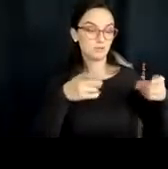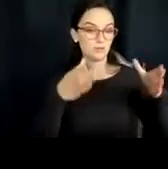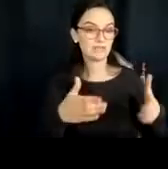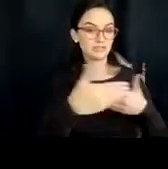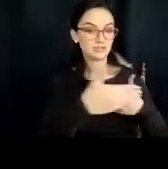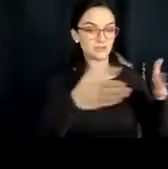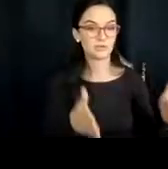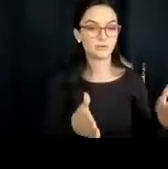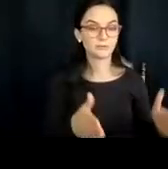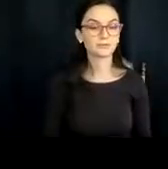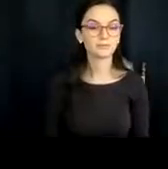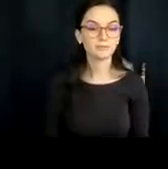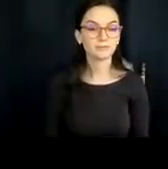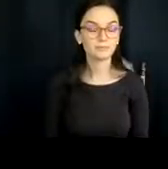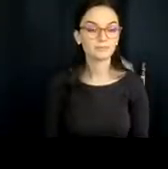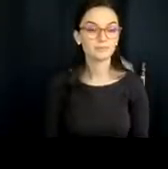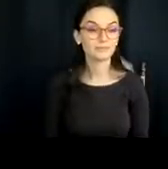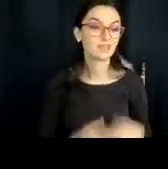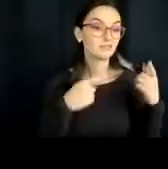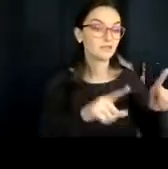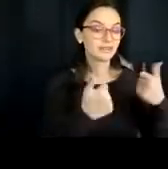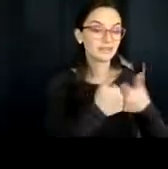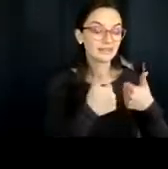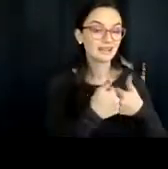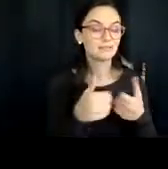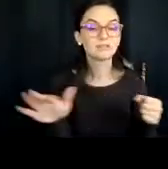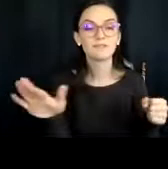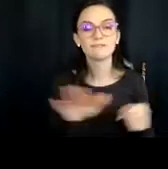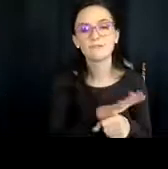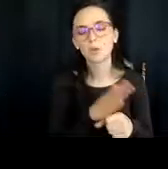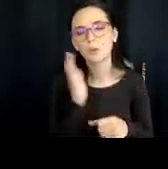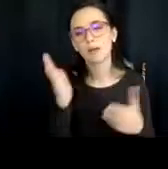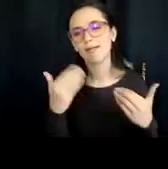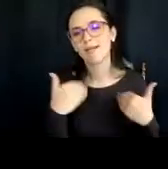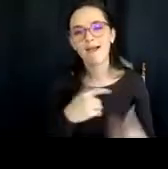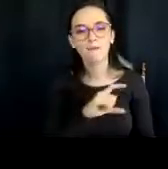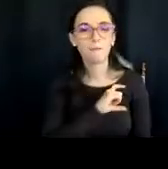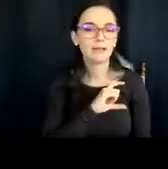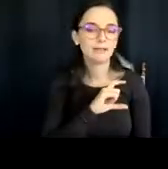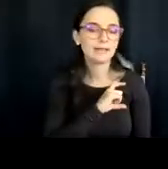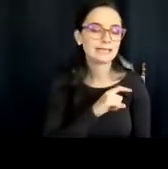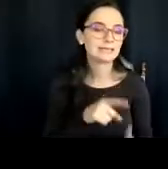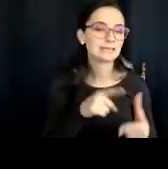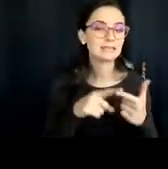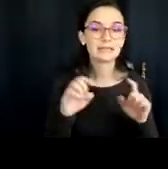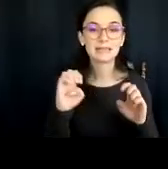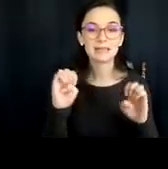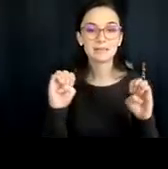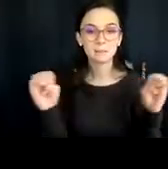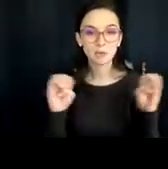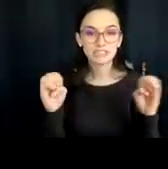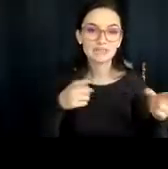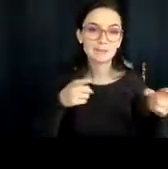full. You will have law enforcement in here, emergency management people,